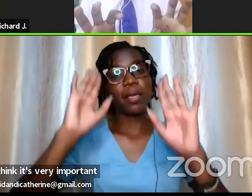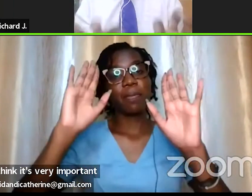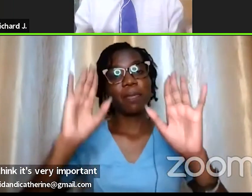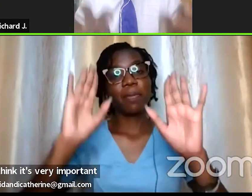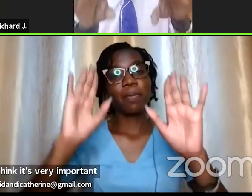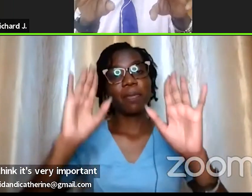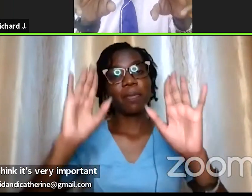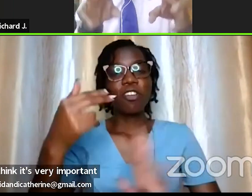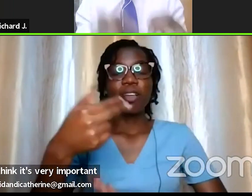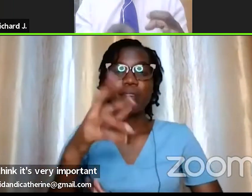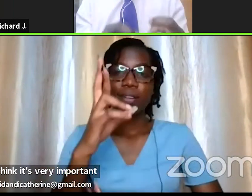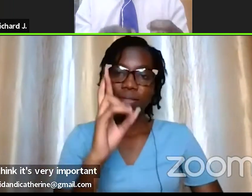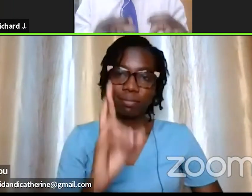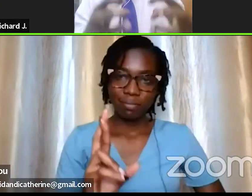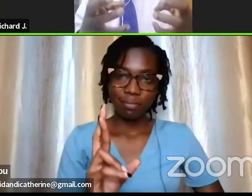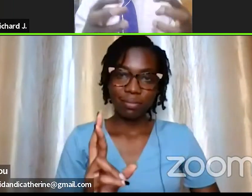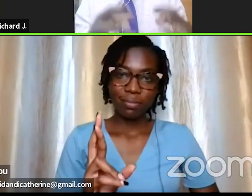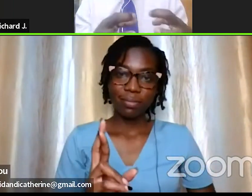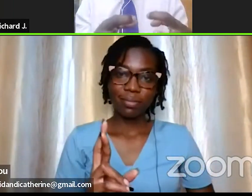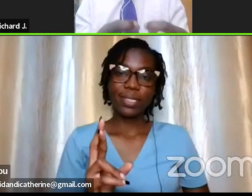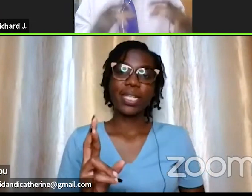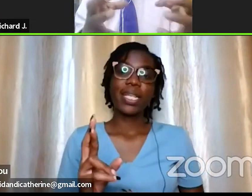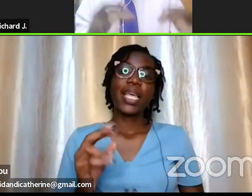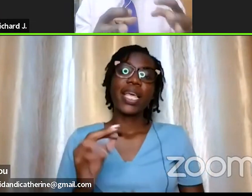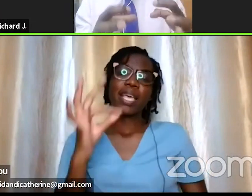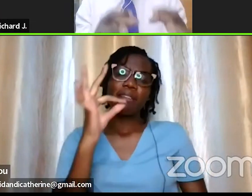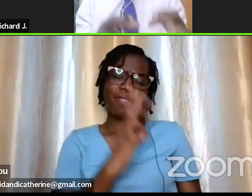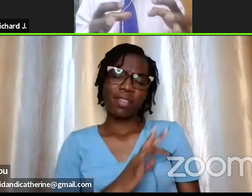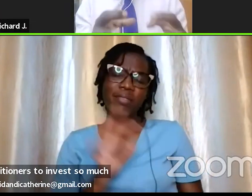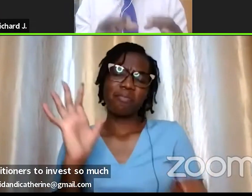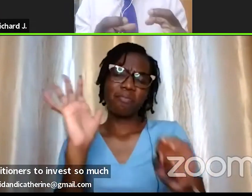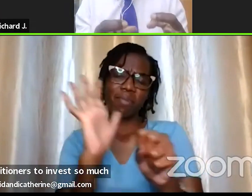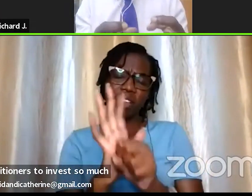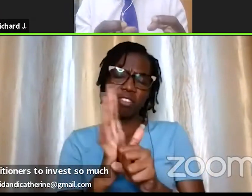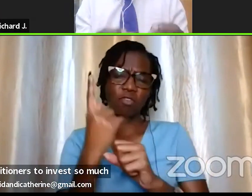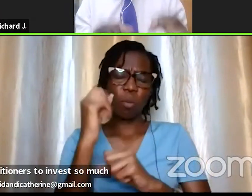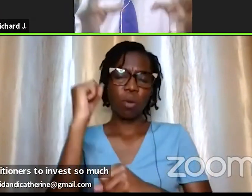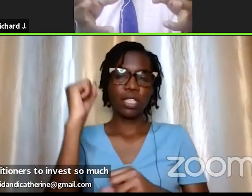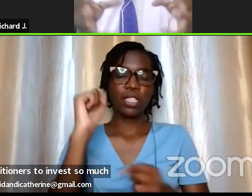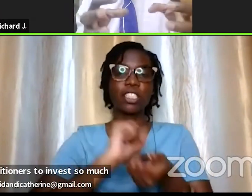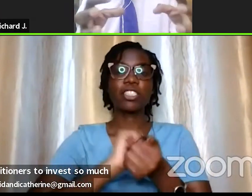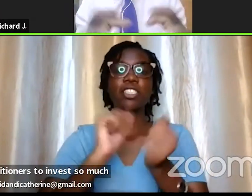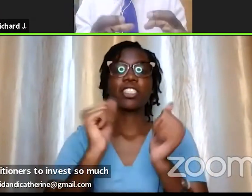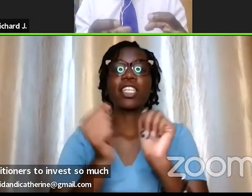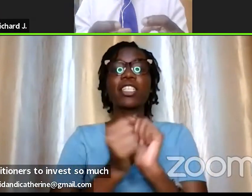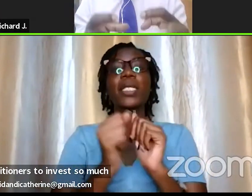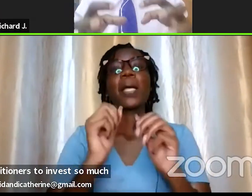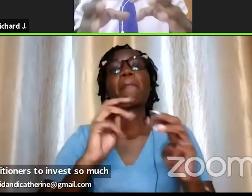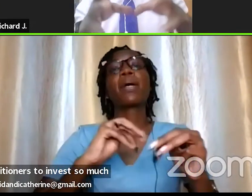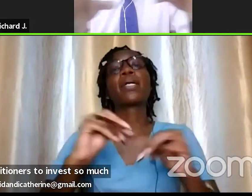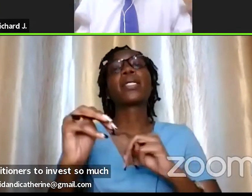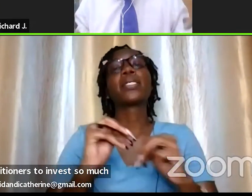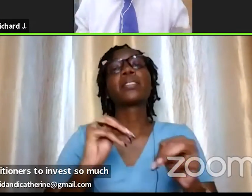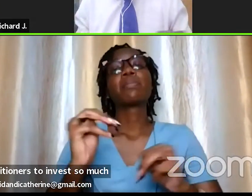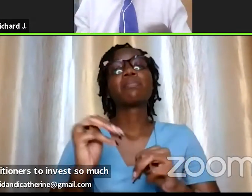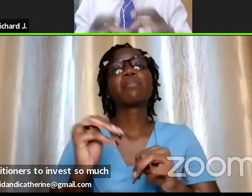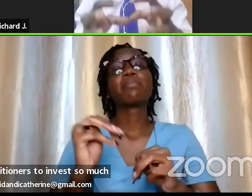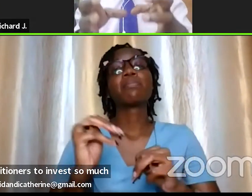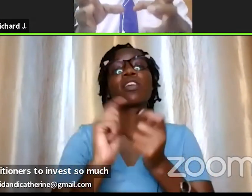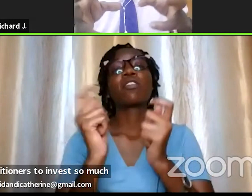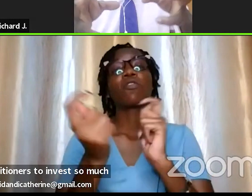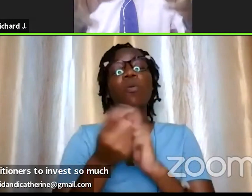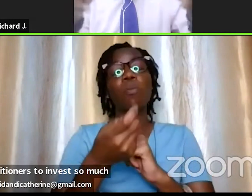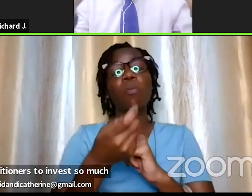resource practitioners to invest so much in the politics of change management, in transforming policies,